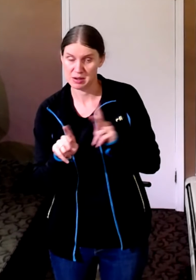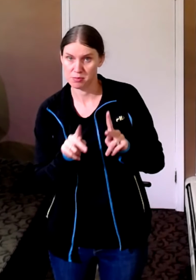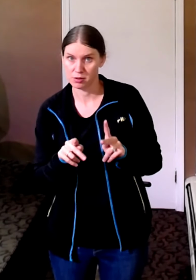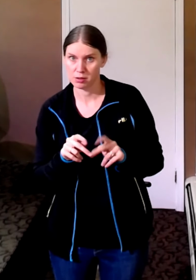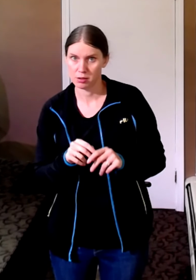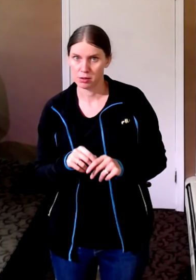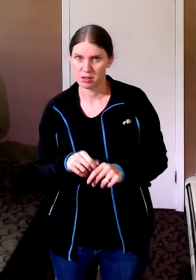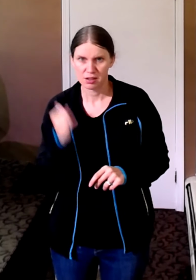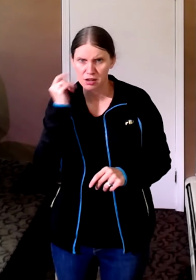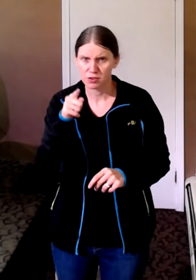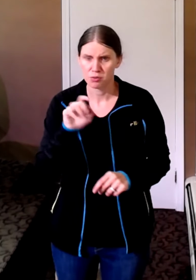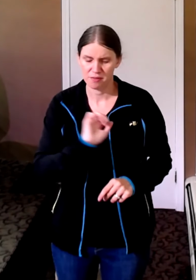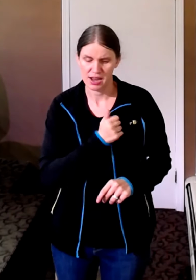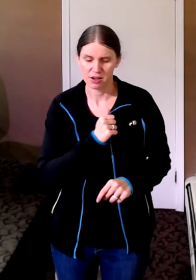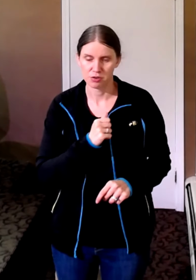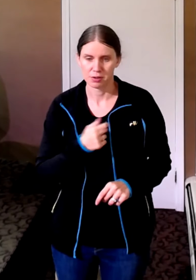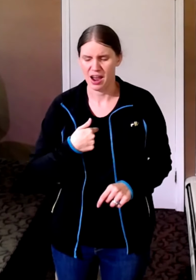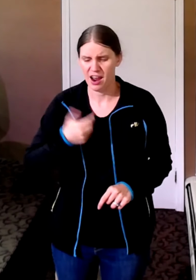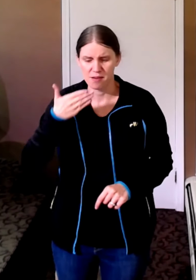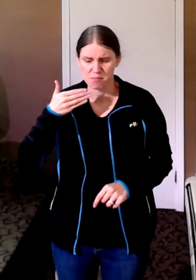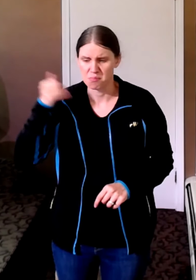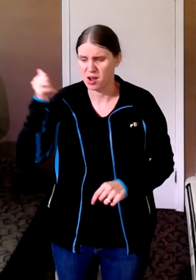I'm better than you.